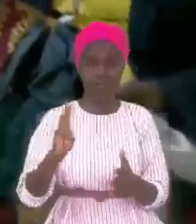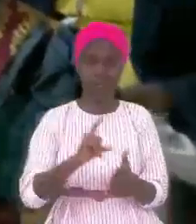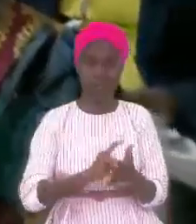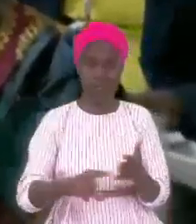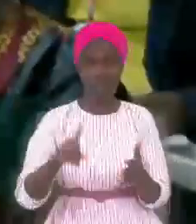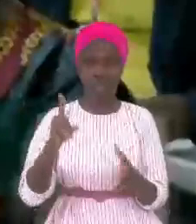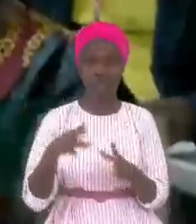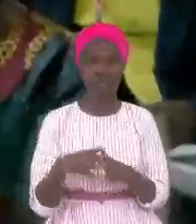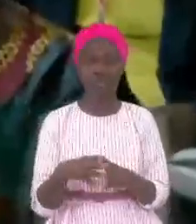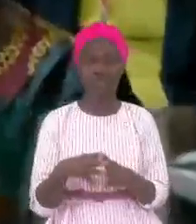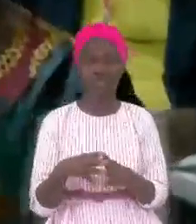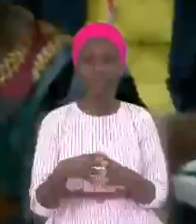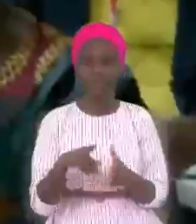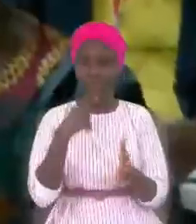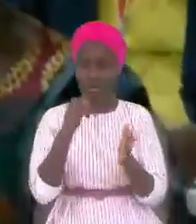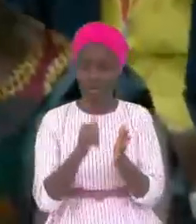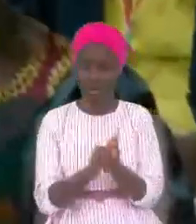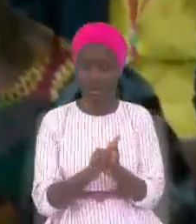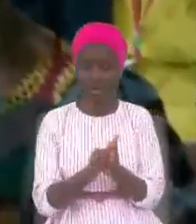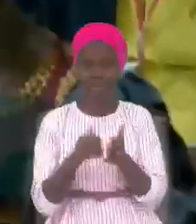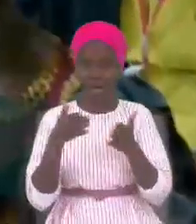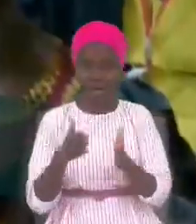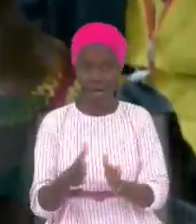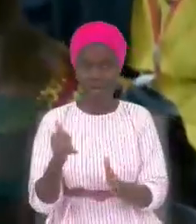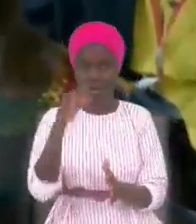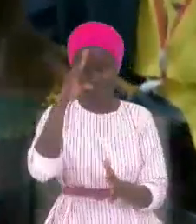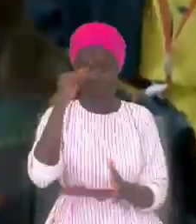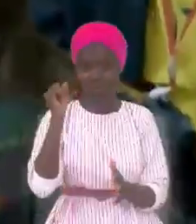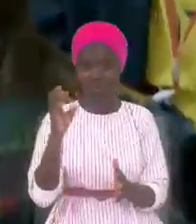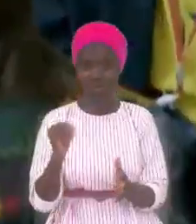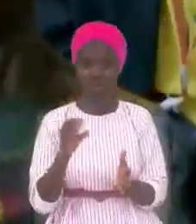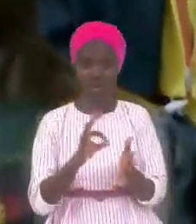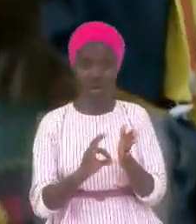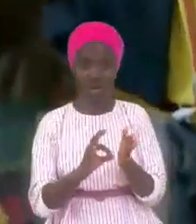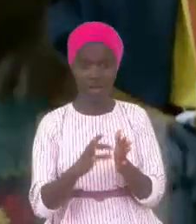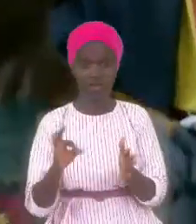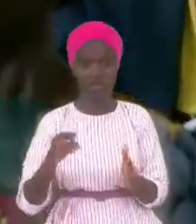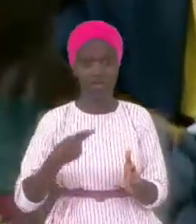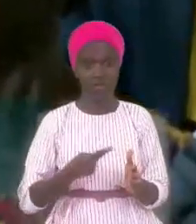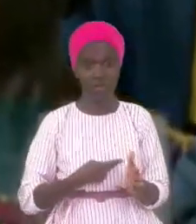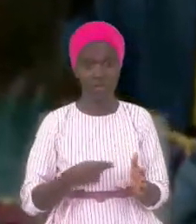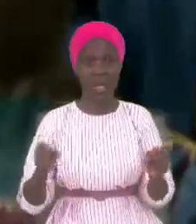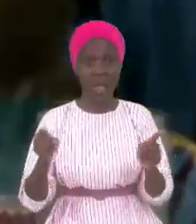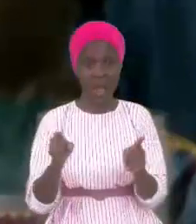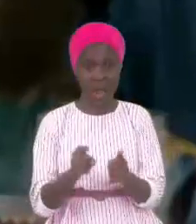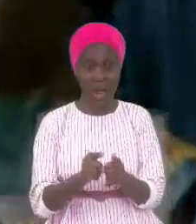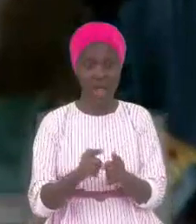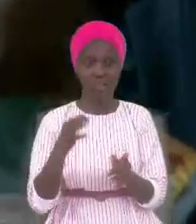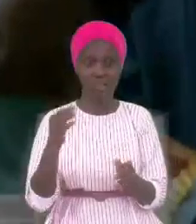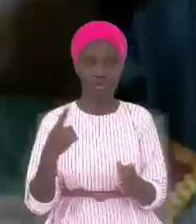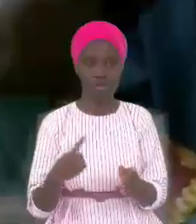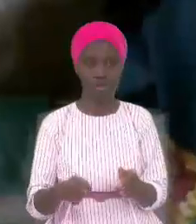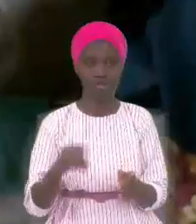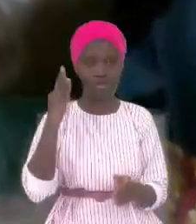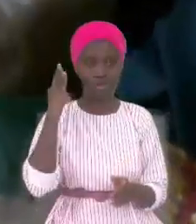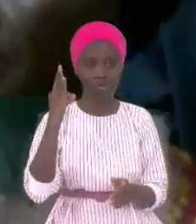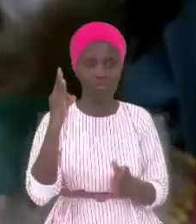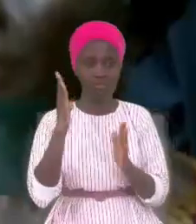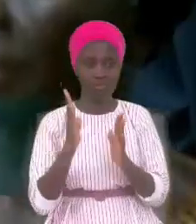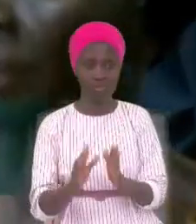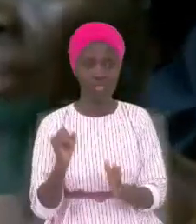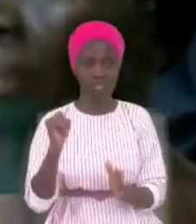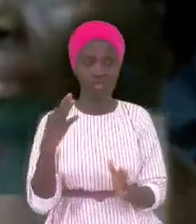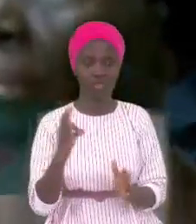It says in verse 1, let a man so account of us as the ministers of Christ. We're